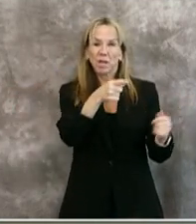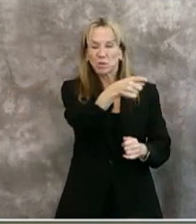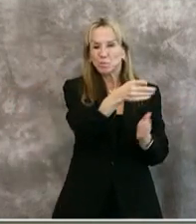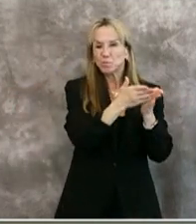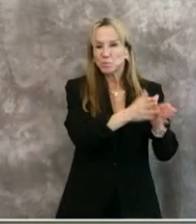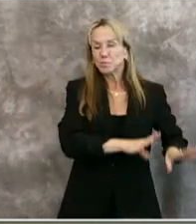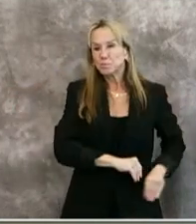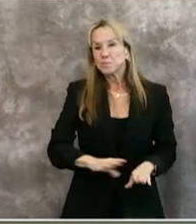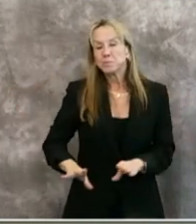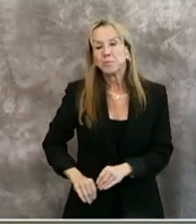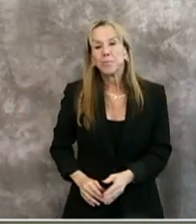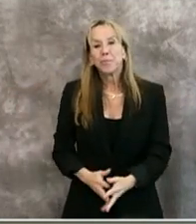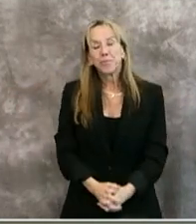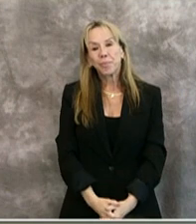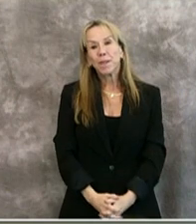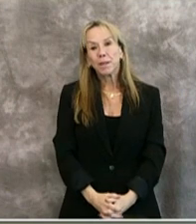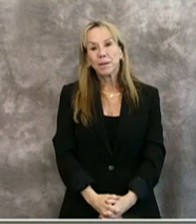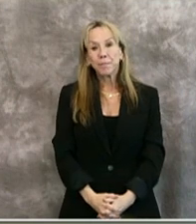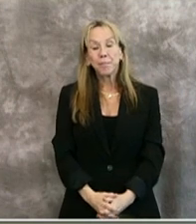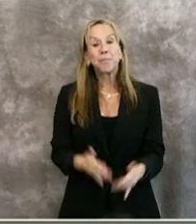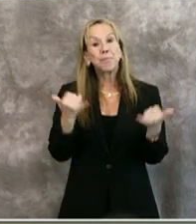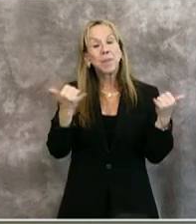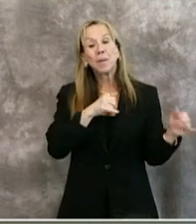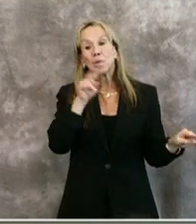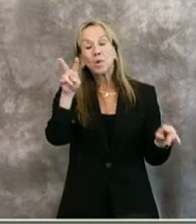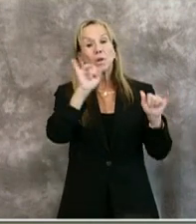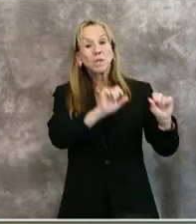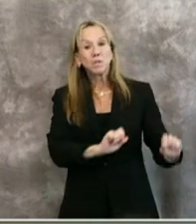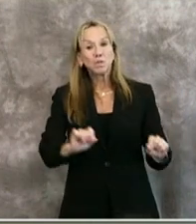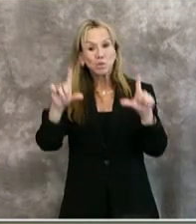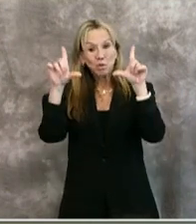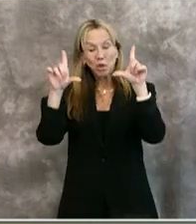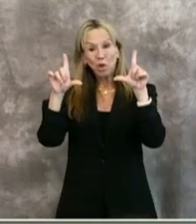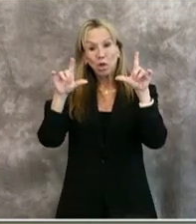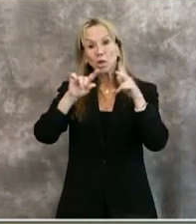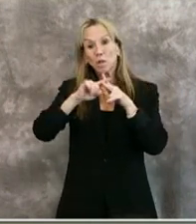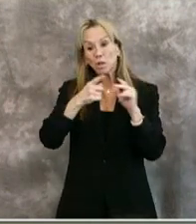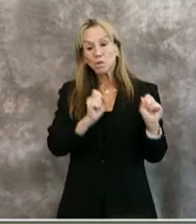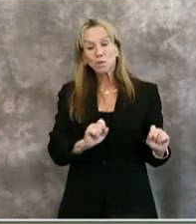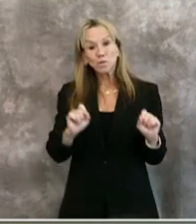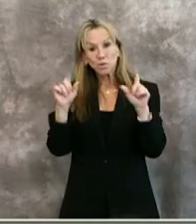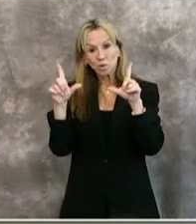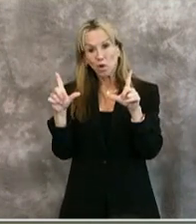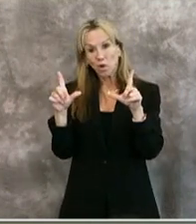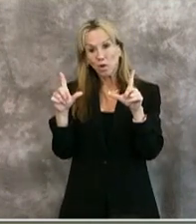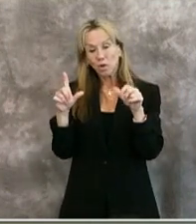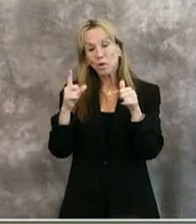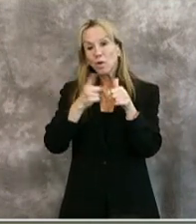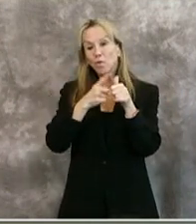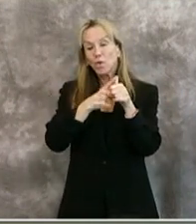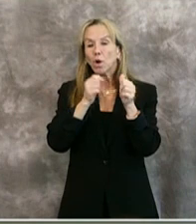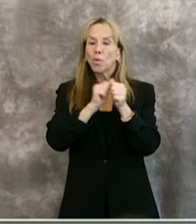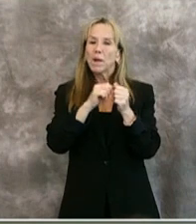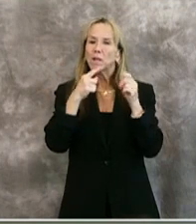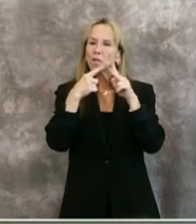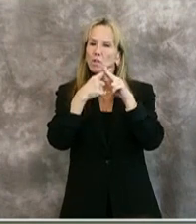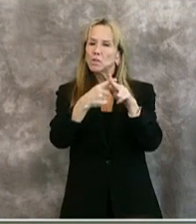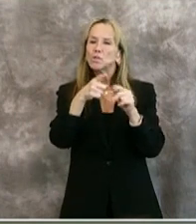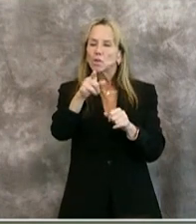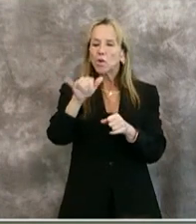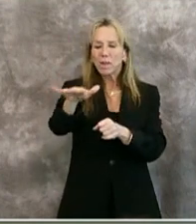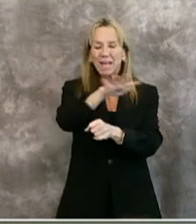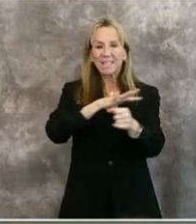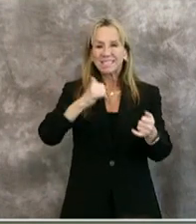With that, let's jump into our charts for today. We will start first with a graphical demonstration